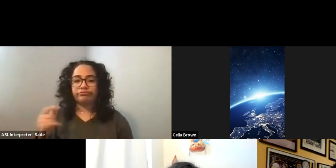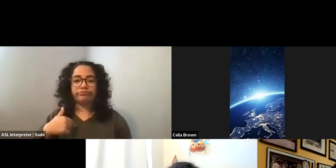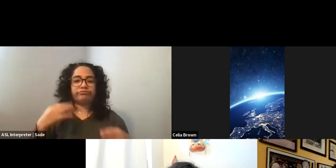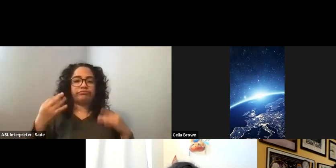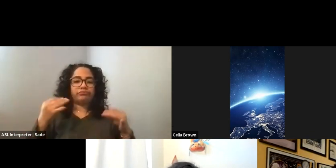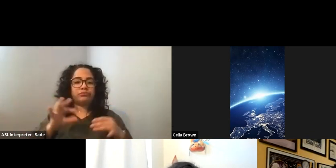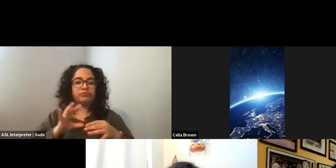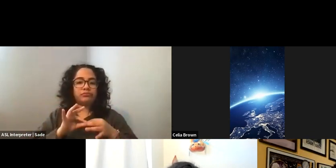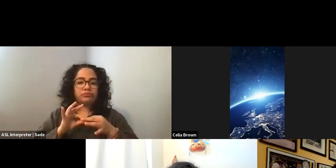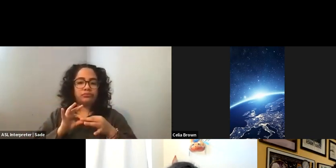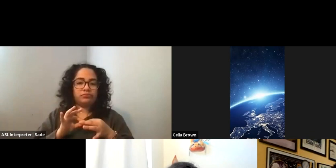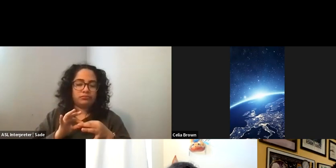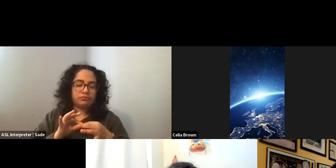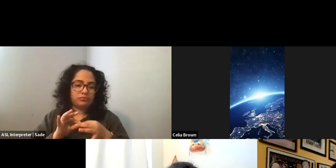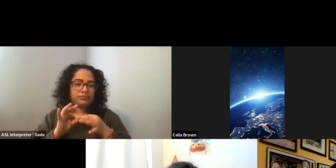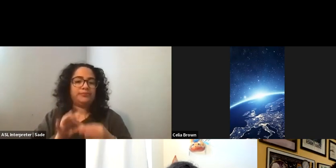a lot about the